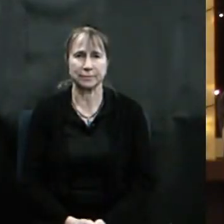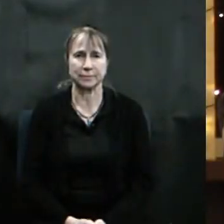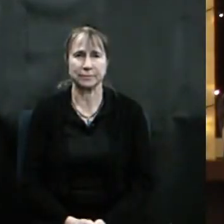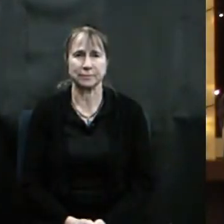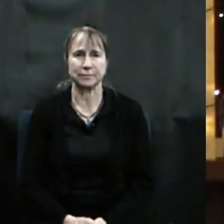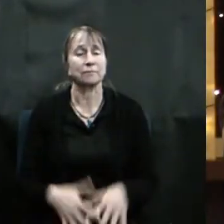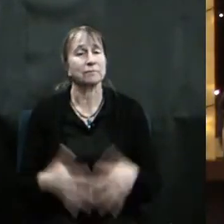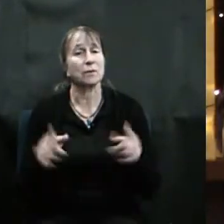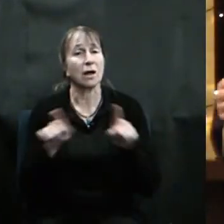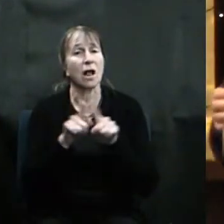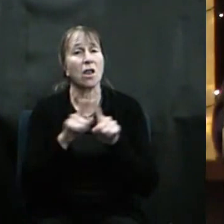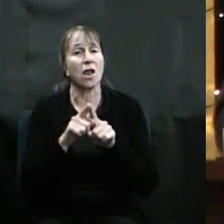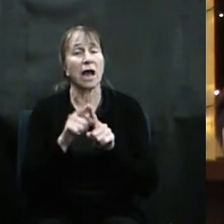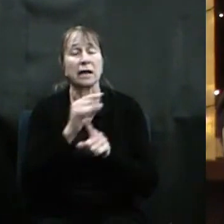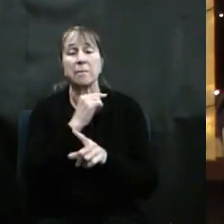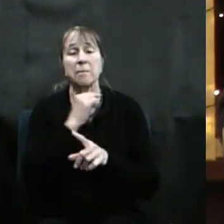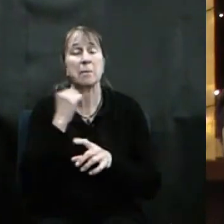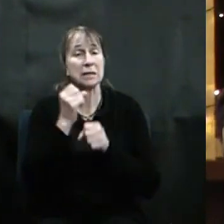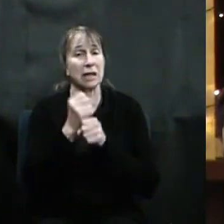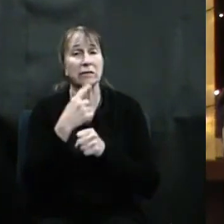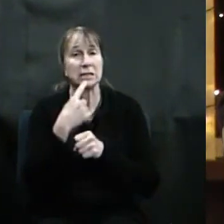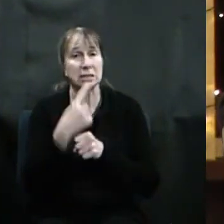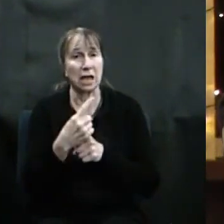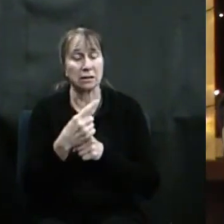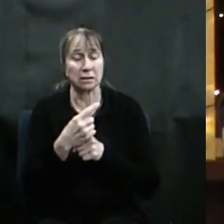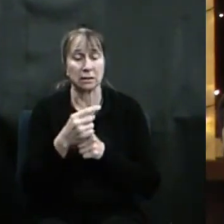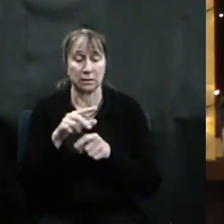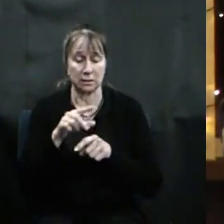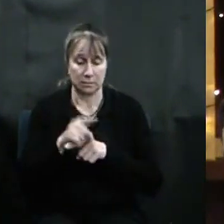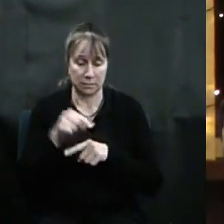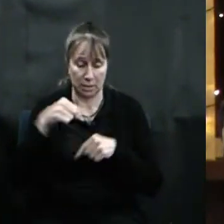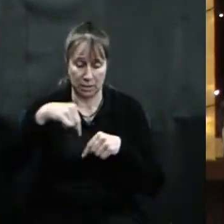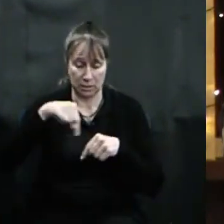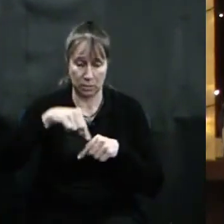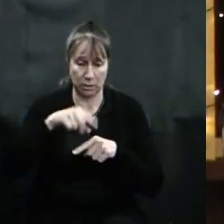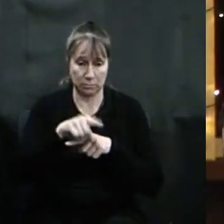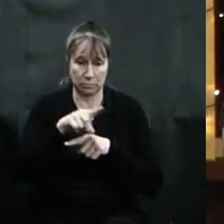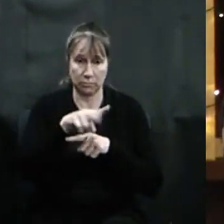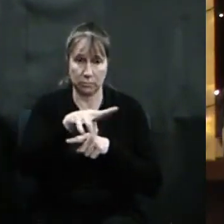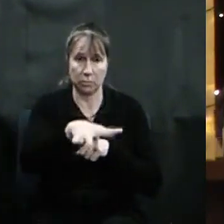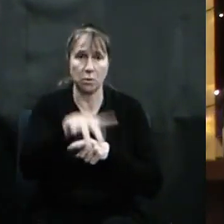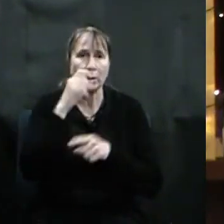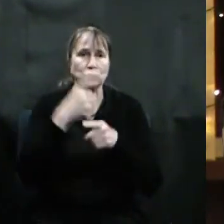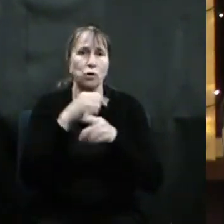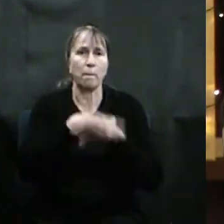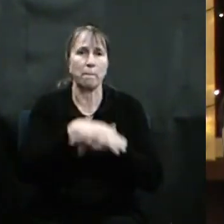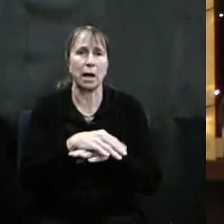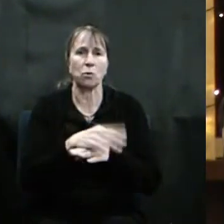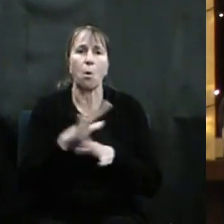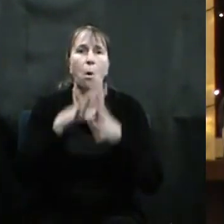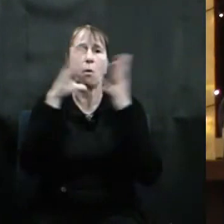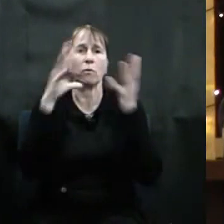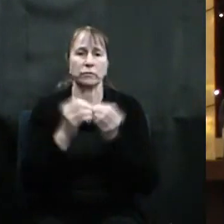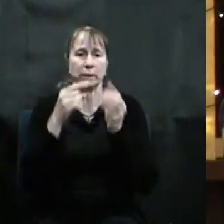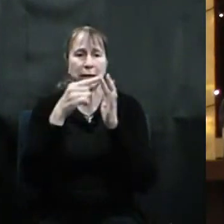As Gavin said, over the next 4 weeks, we're going to be going through the 48 chapters of Ezekiel. Let's pray together.